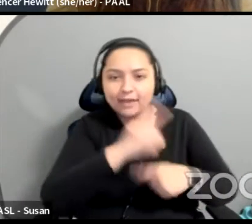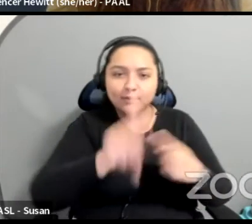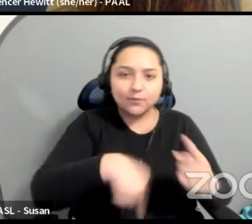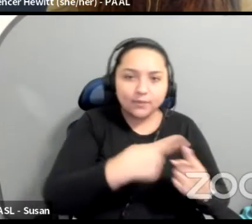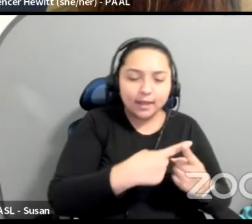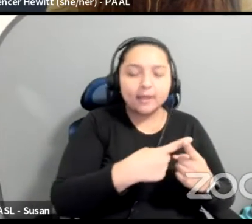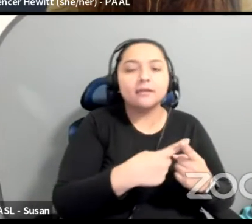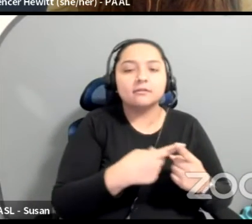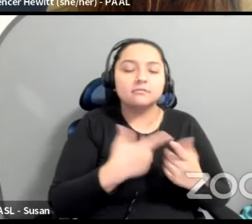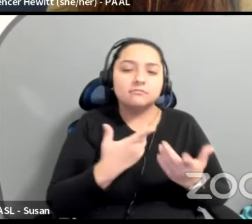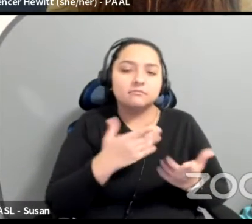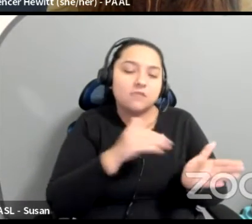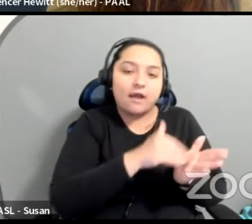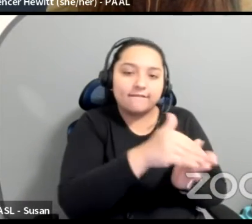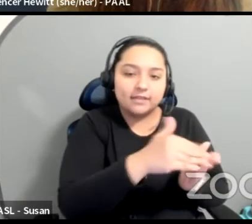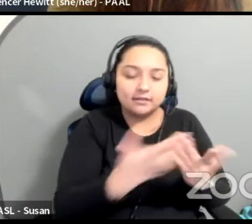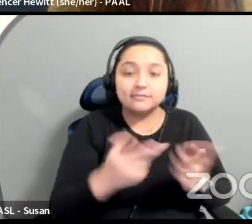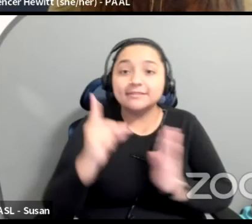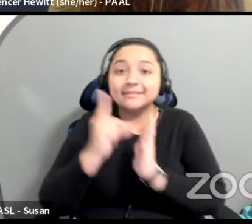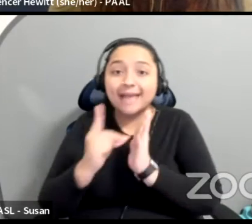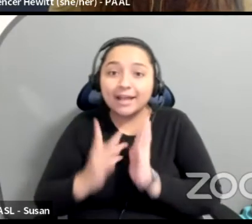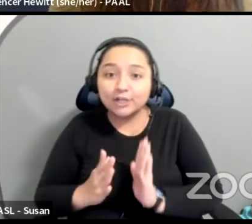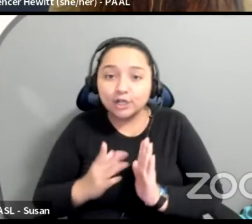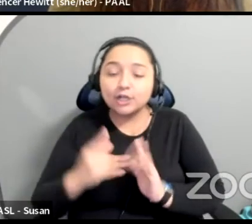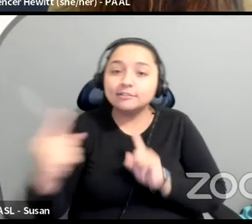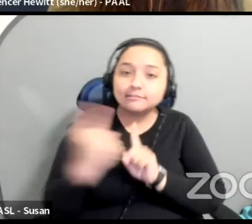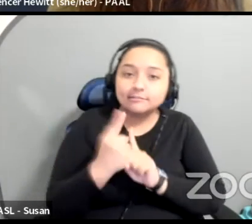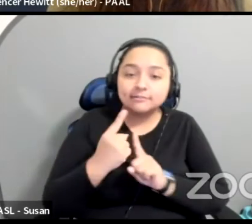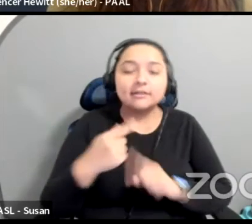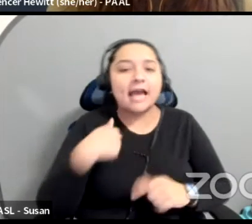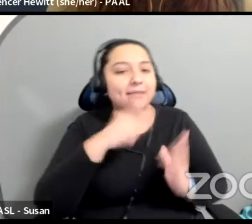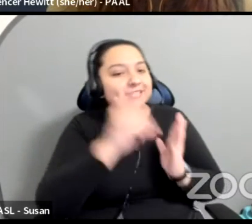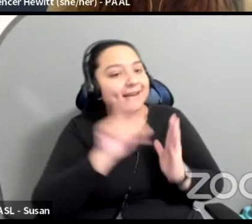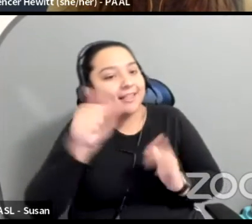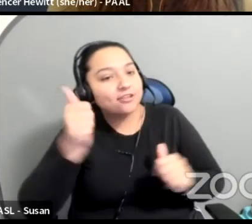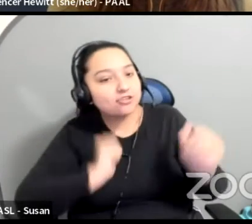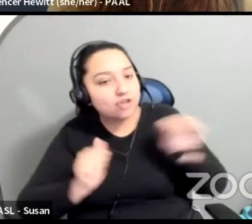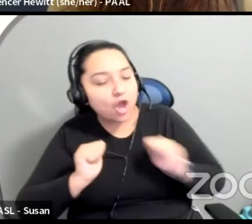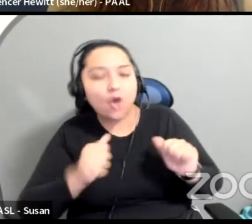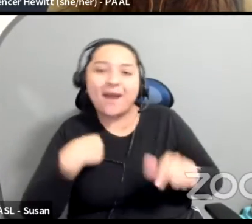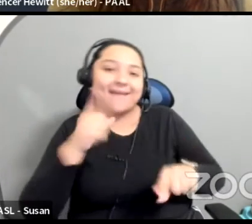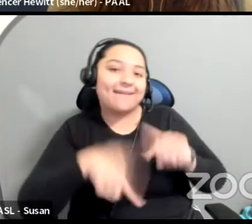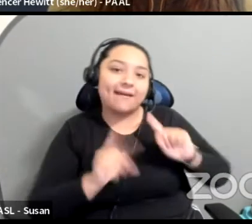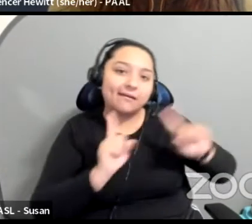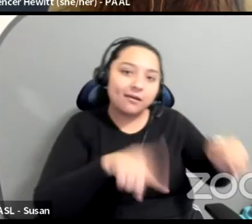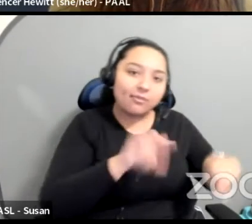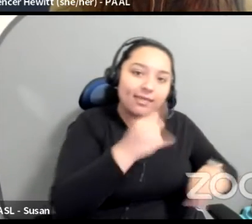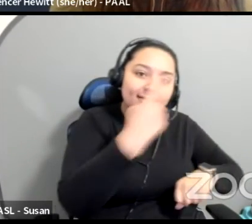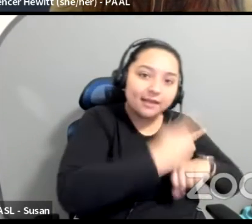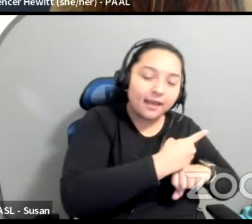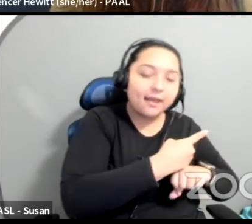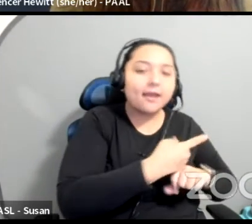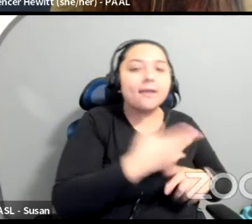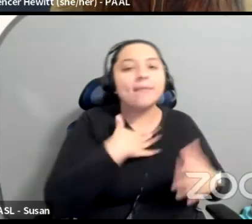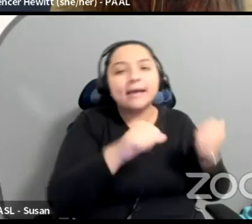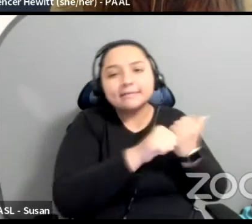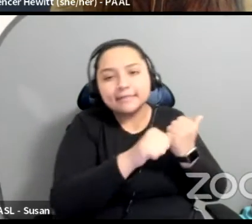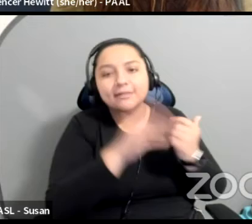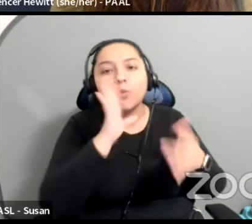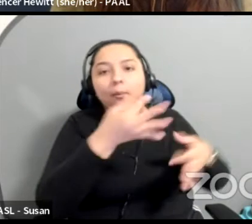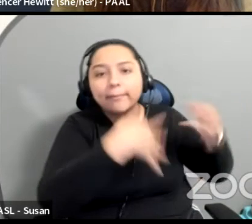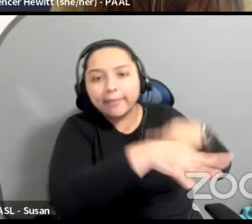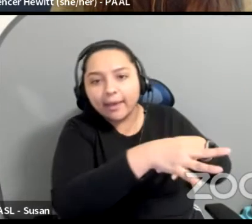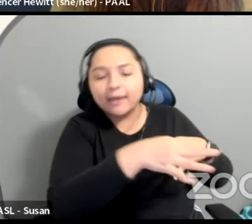Designers come to me and be like, listen, I'm designing this other show. So I can't be there these days, but then my assistant will cover me and then I'll come back and we figure that out. So